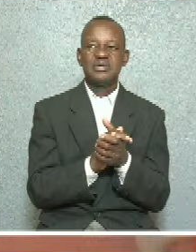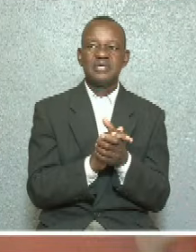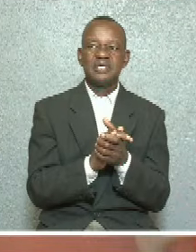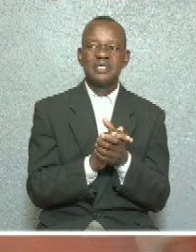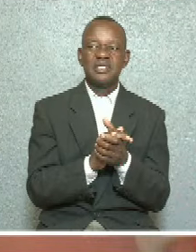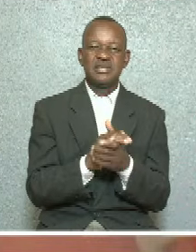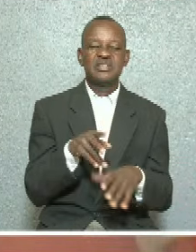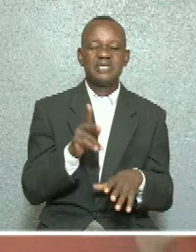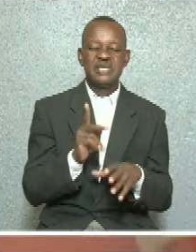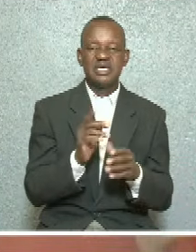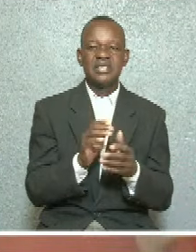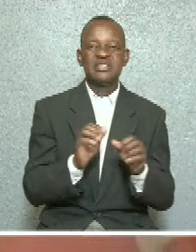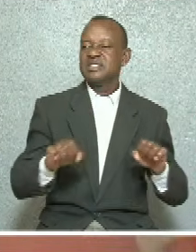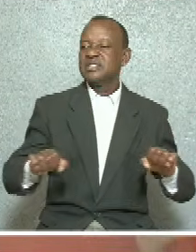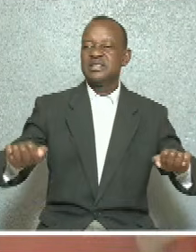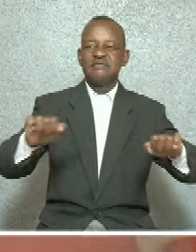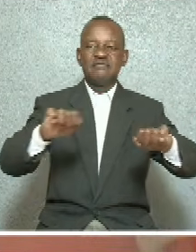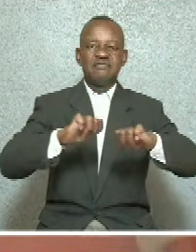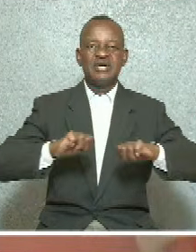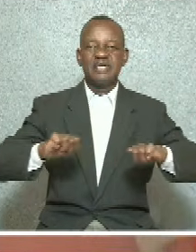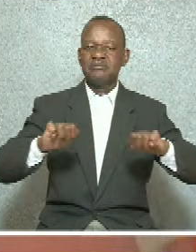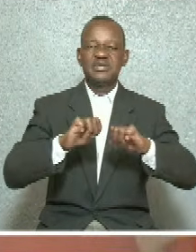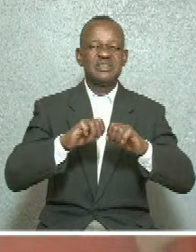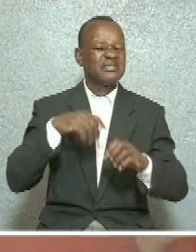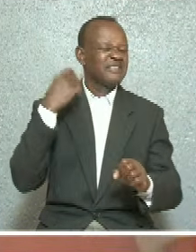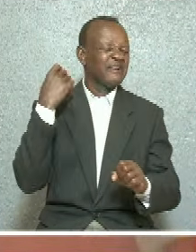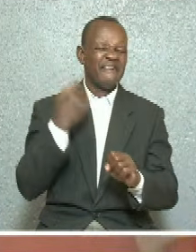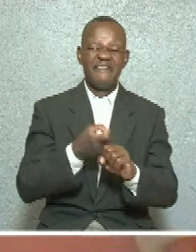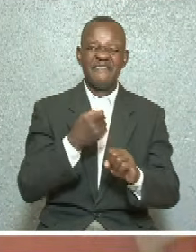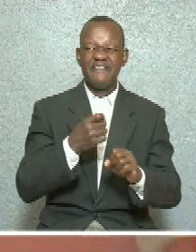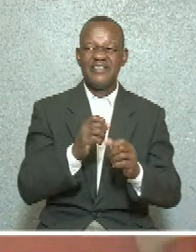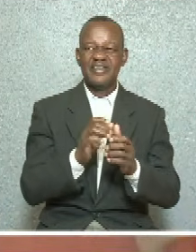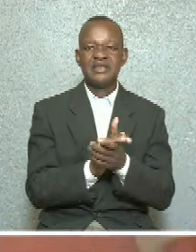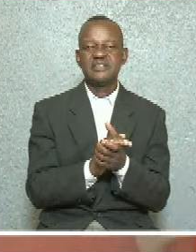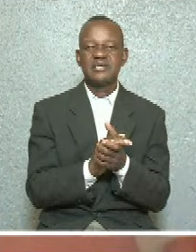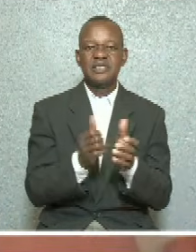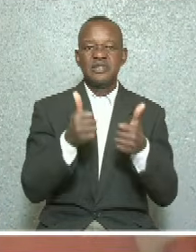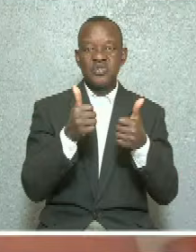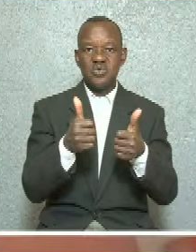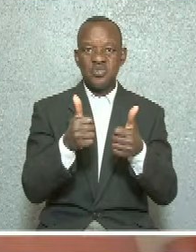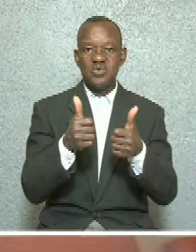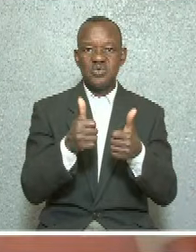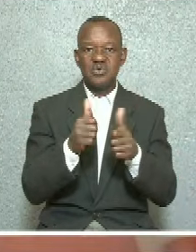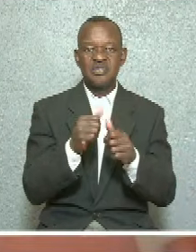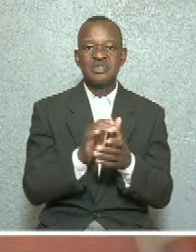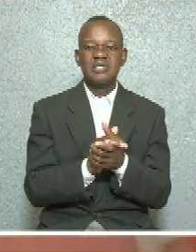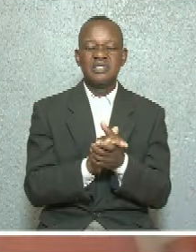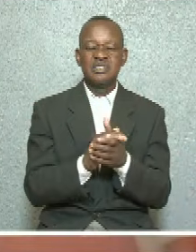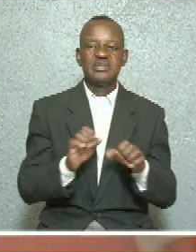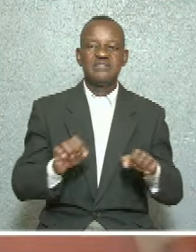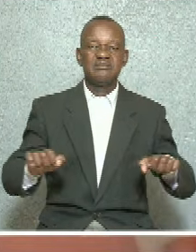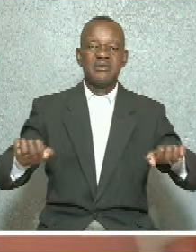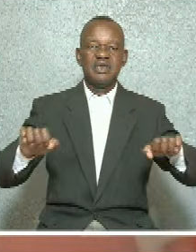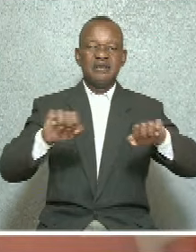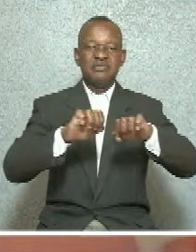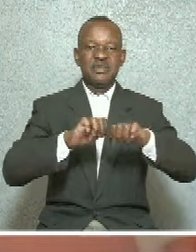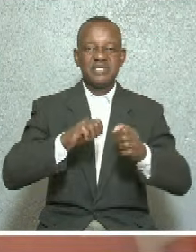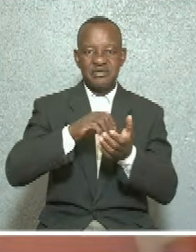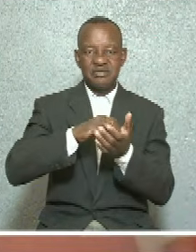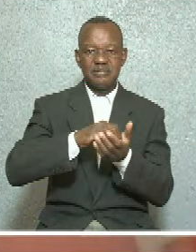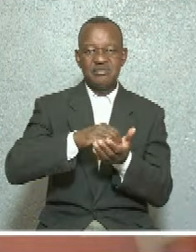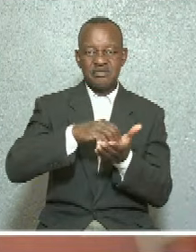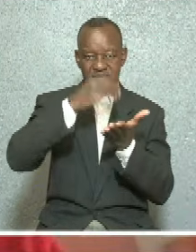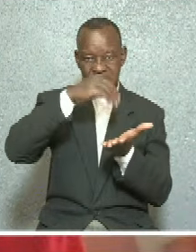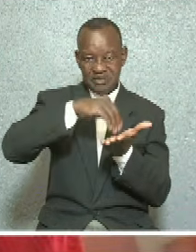kind of environment we have there. And also, it doesn't create a conducive study environment. You get what I mean?